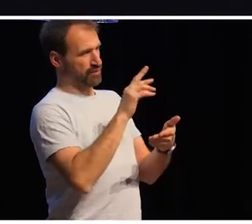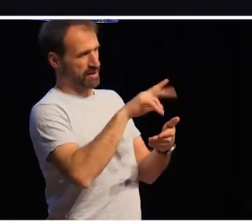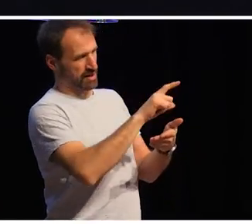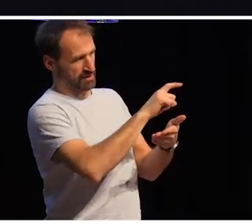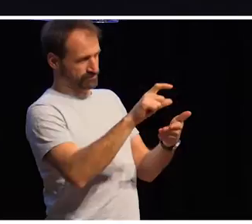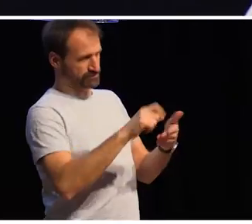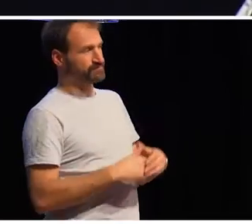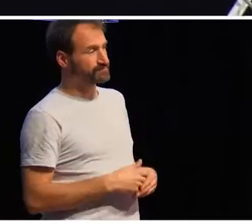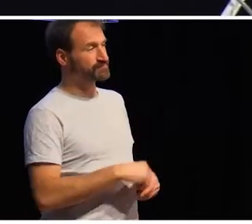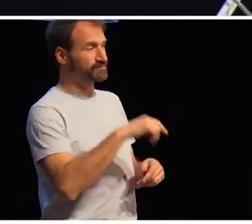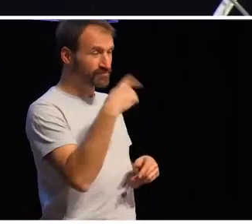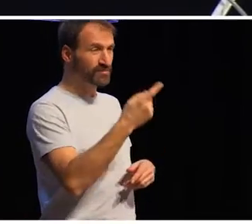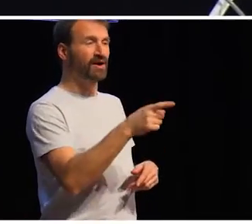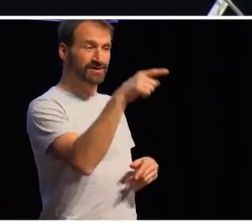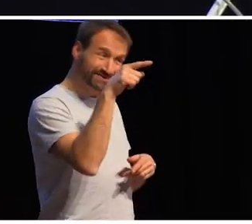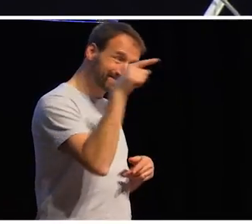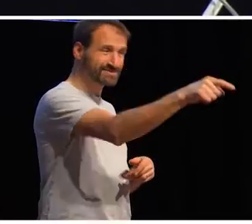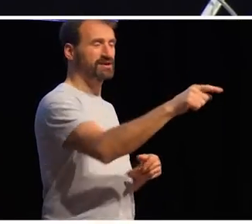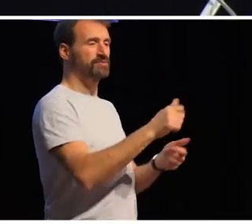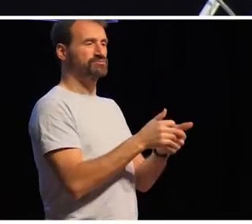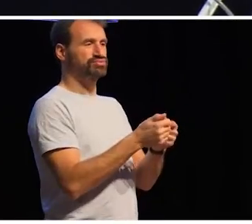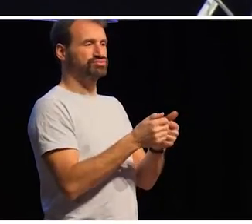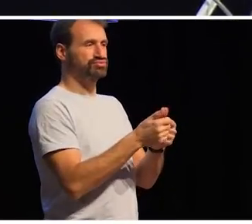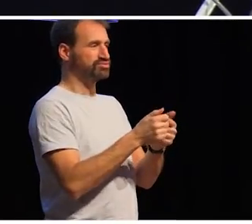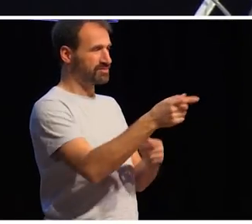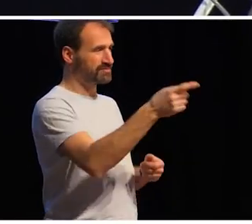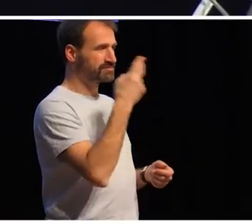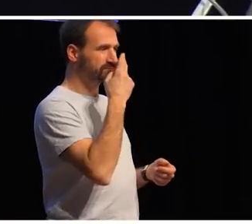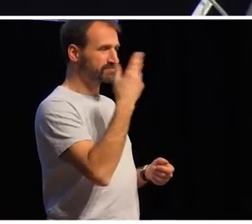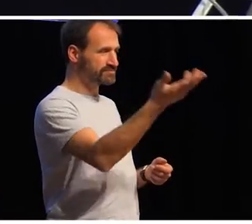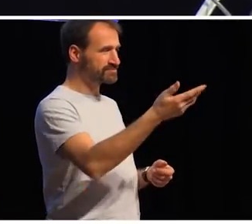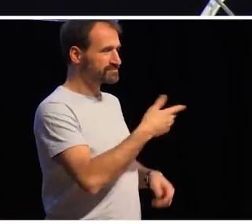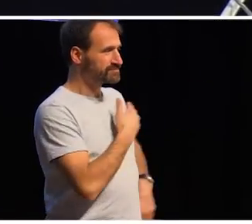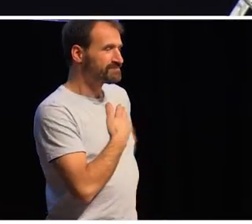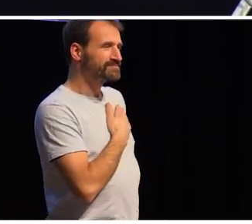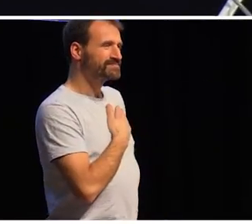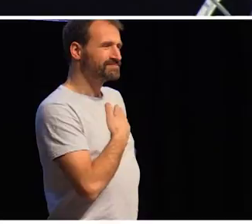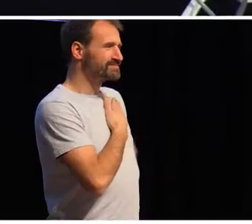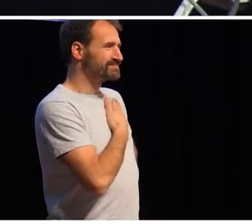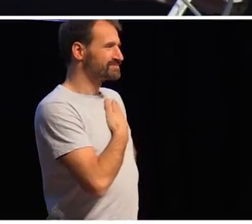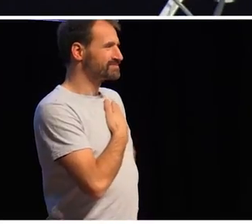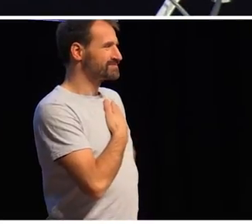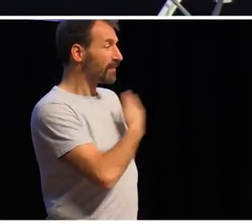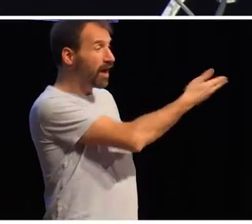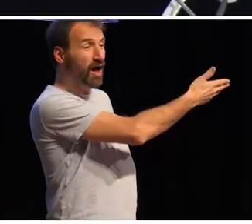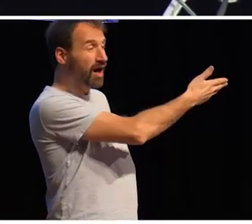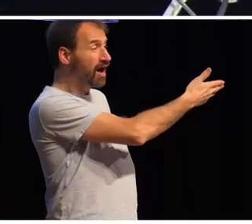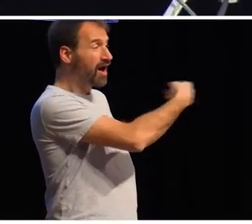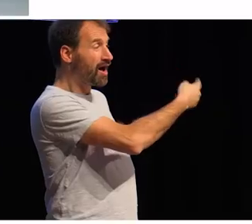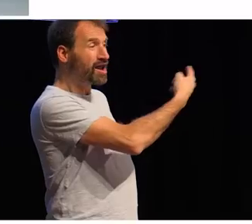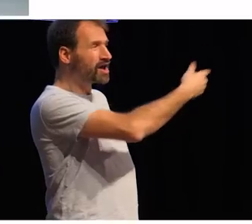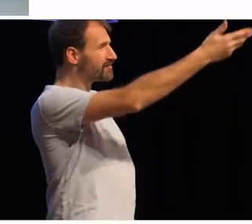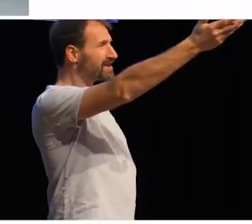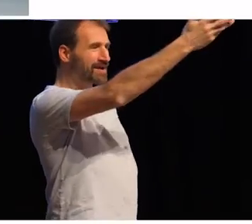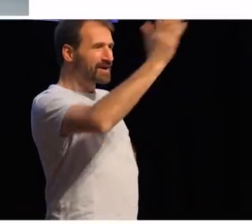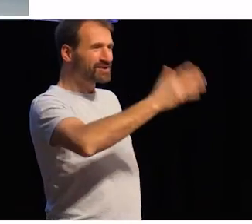192.168.1.101, and turn the knob yourself. Let me see who can do that. Take a bit of time. Oh, there you go. Somebody turned